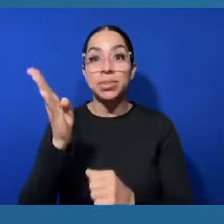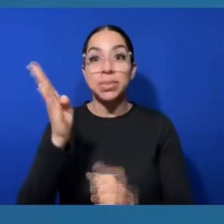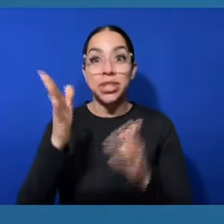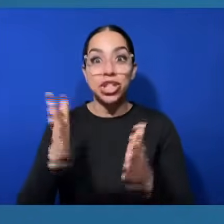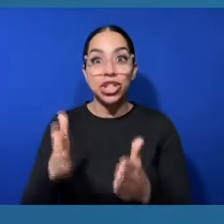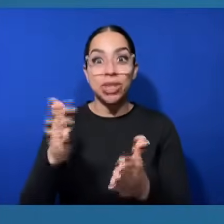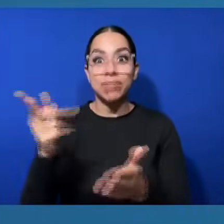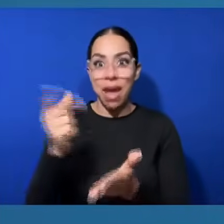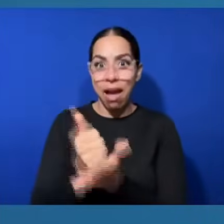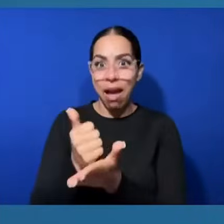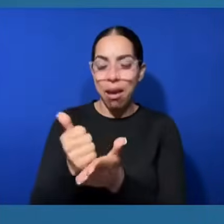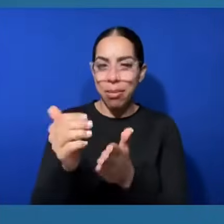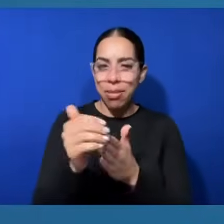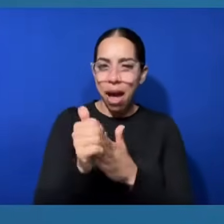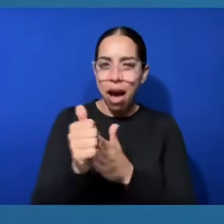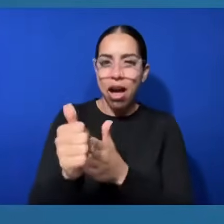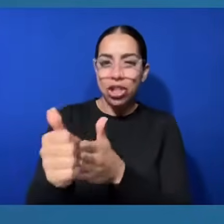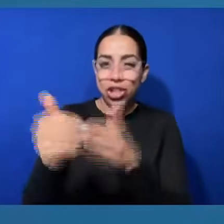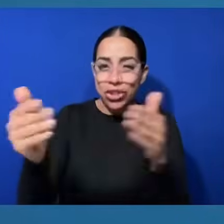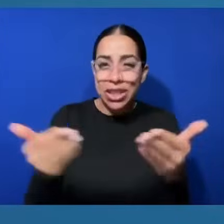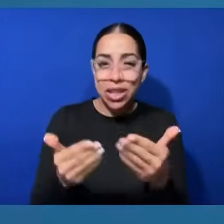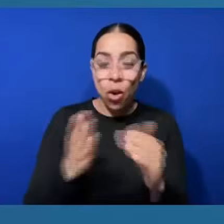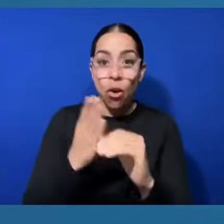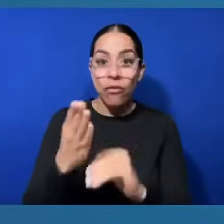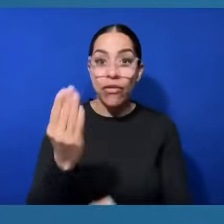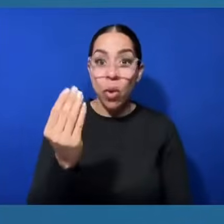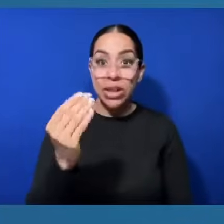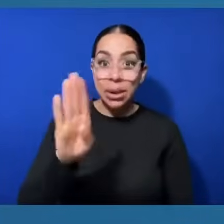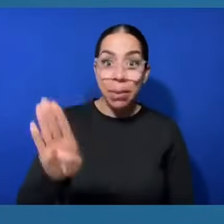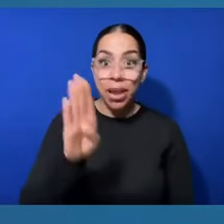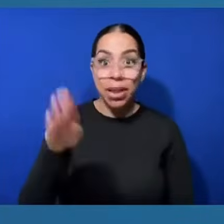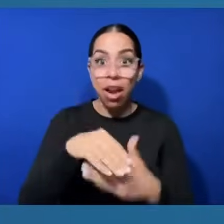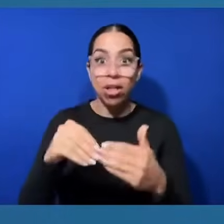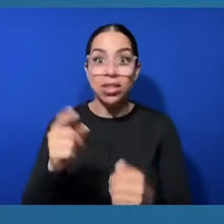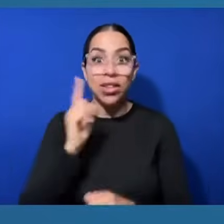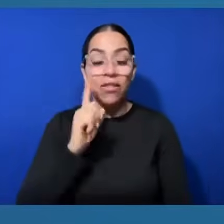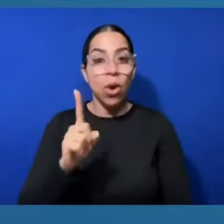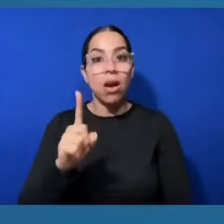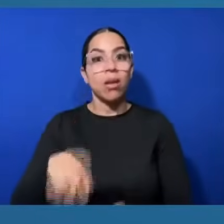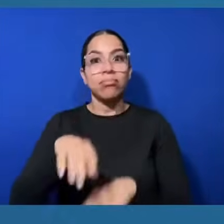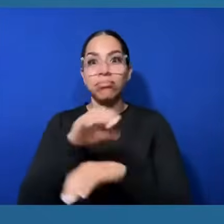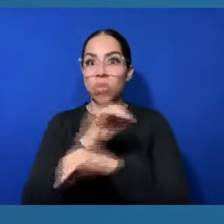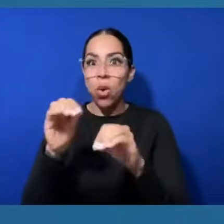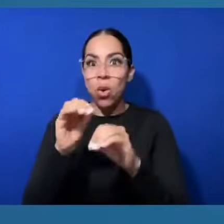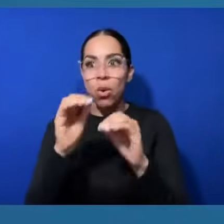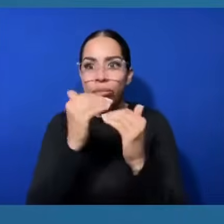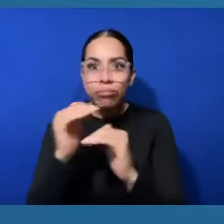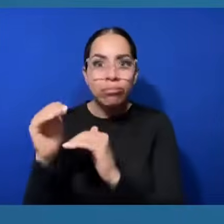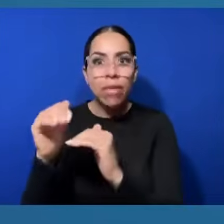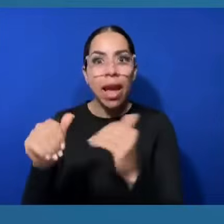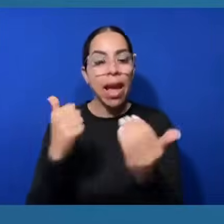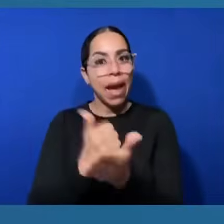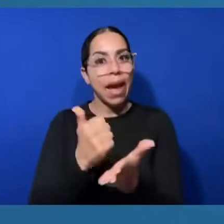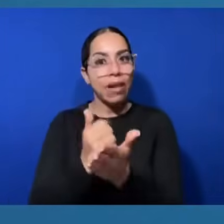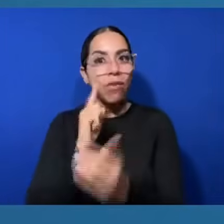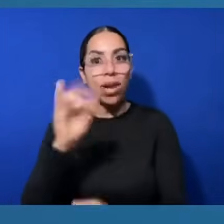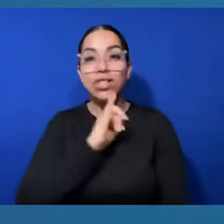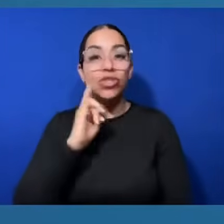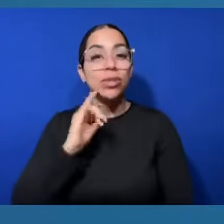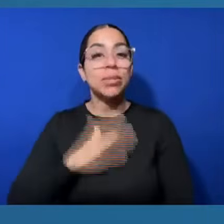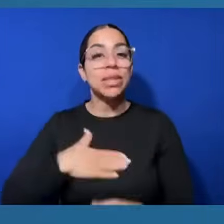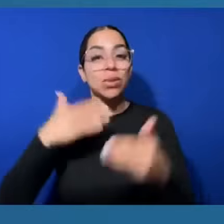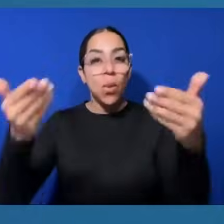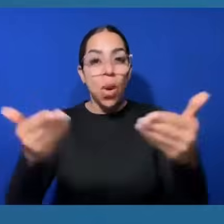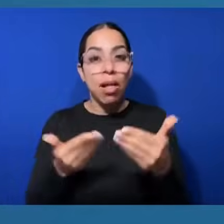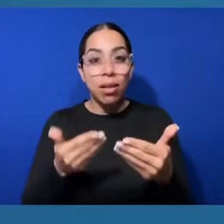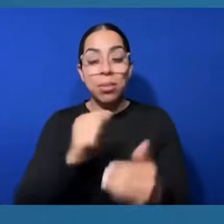in over $14 billion in unconditional aid to Israel. And our people, please welcome